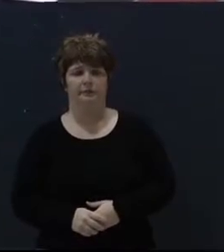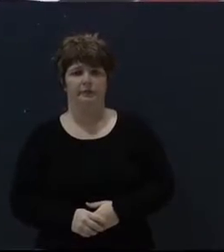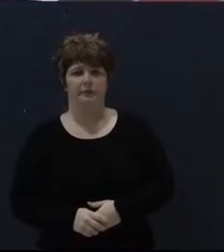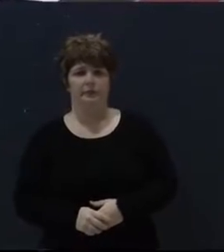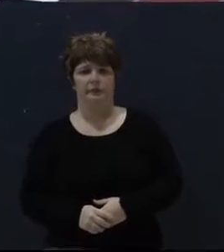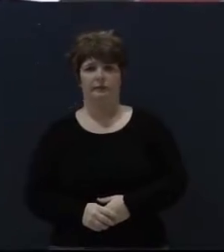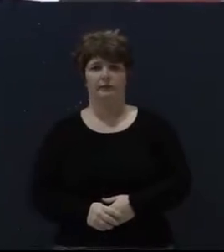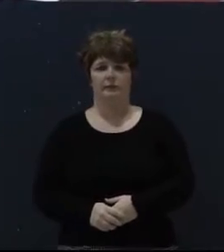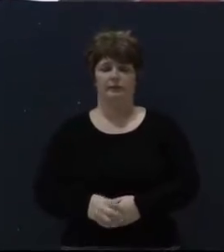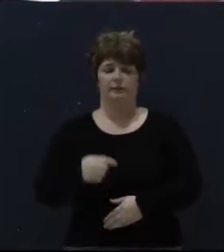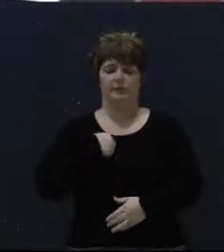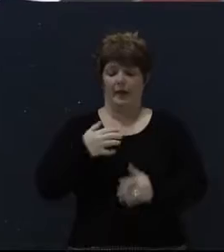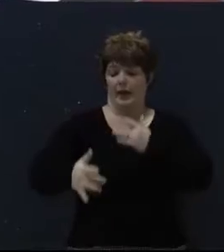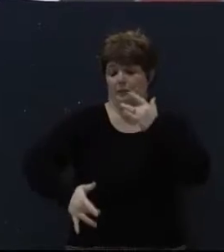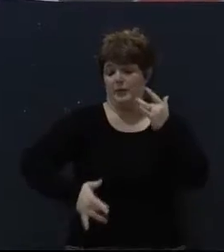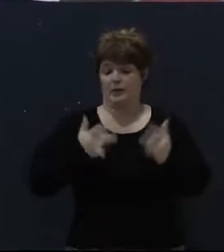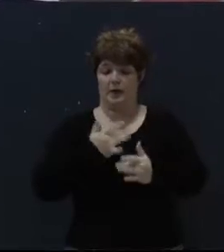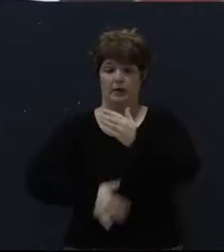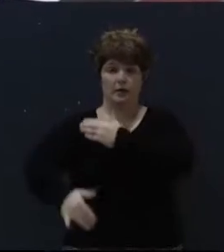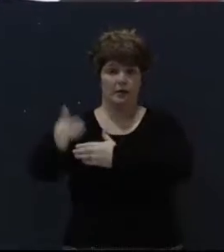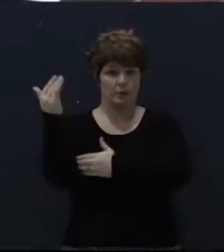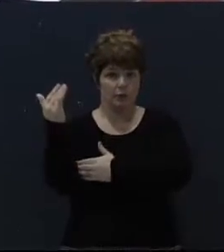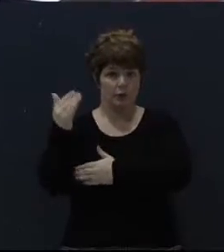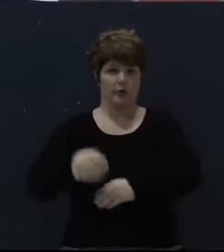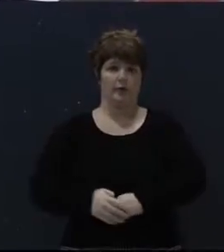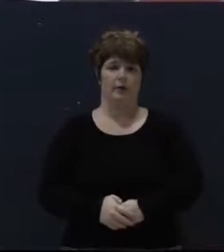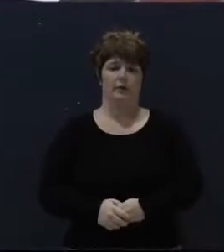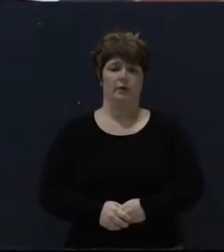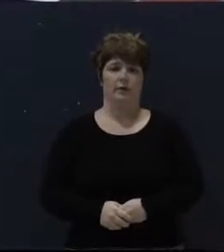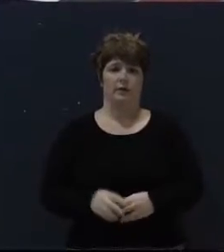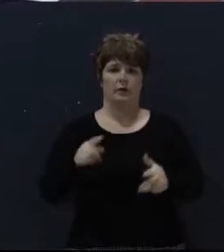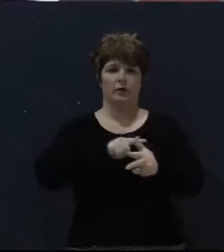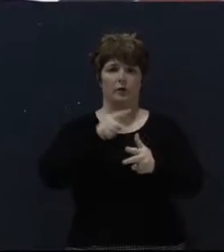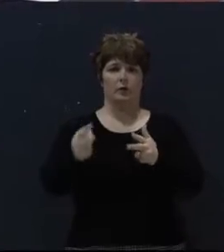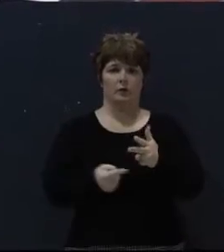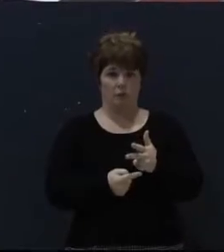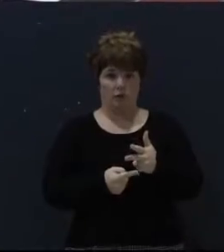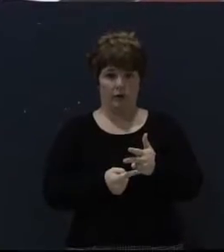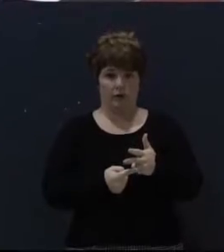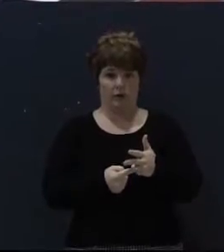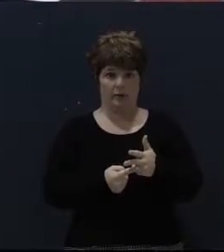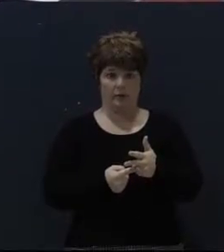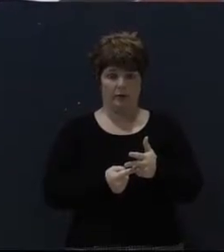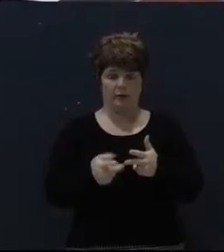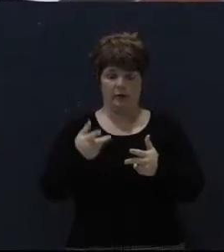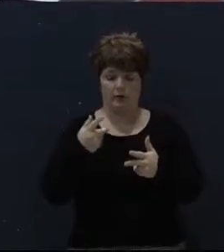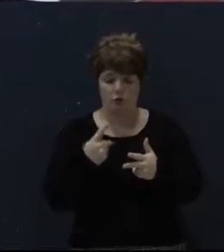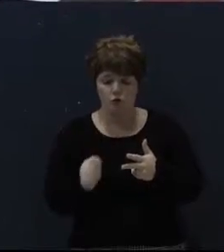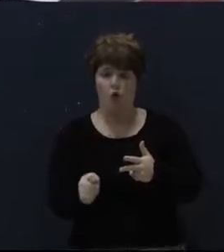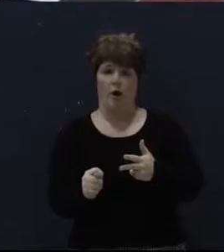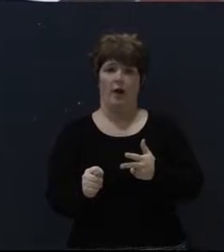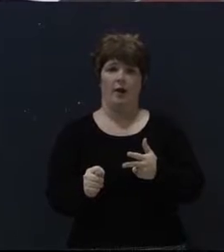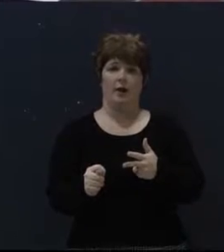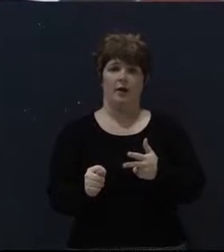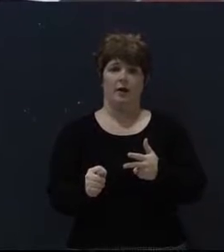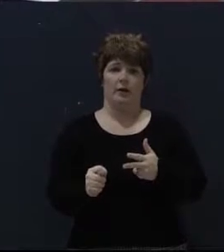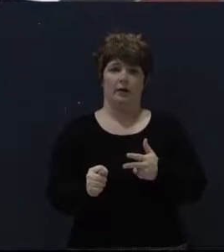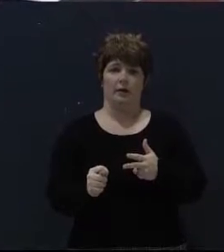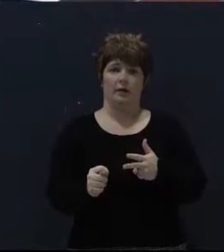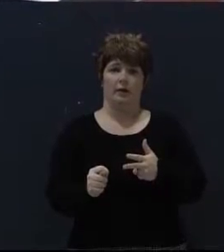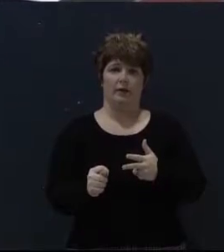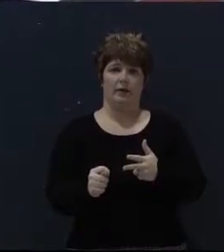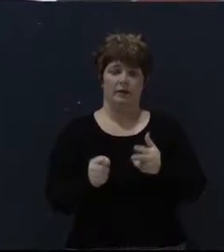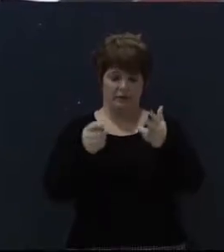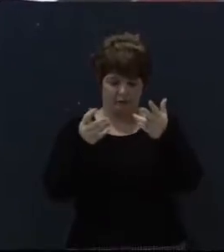Man, I'm getting beside myself this morning now. Let me give you three things and I'll try to wind this pony